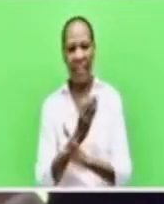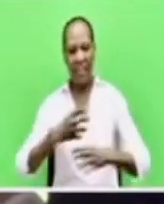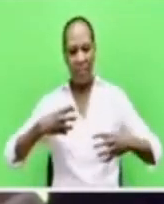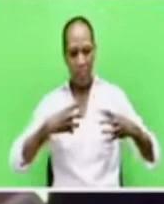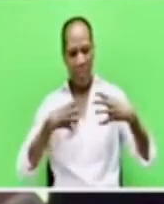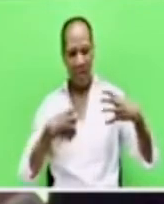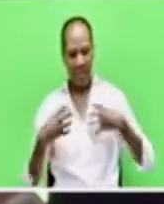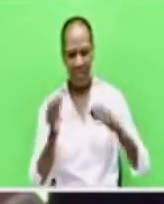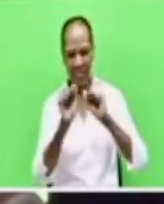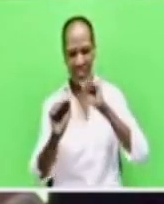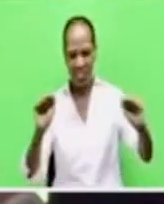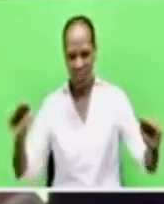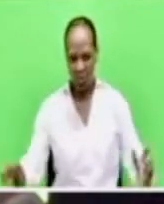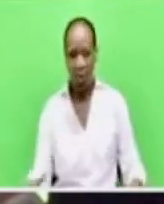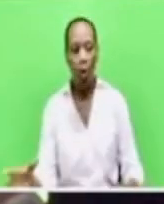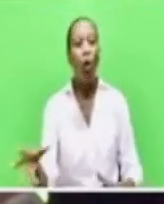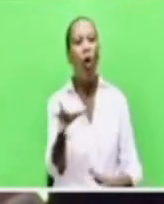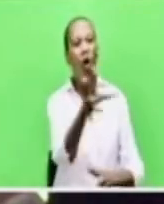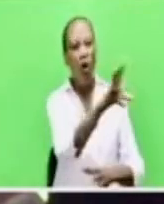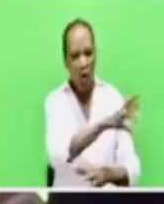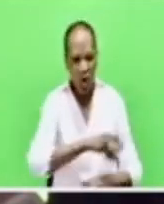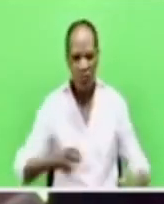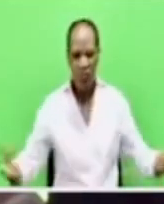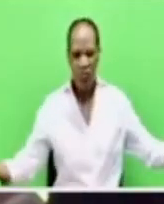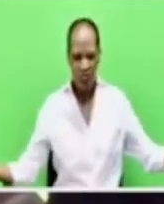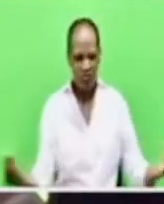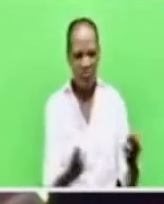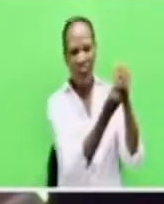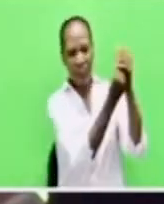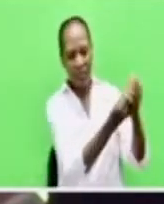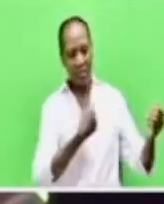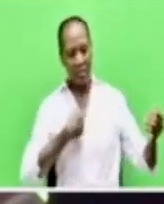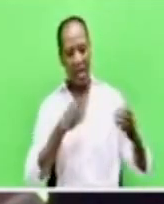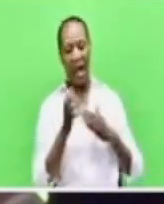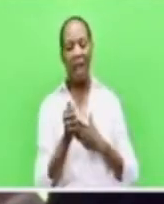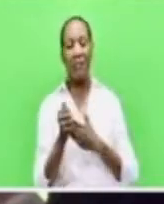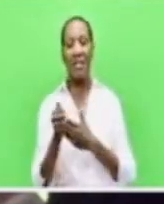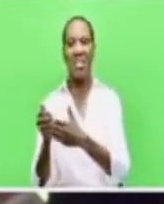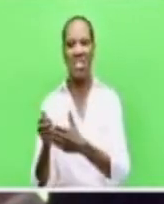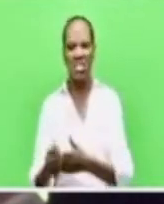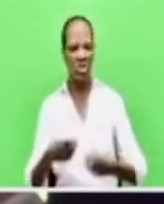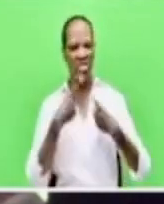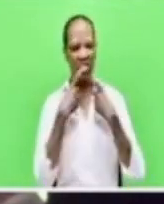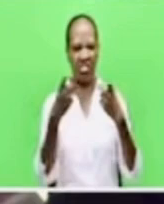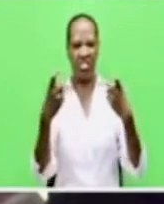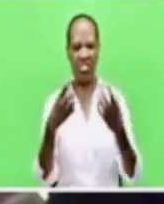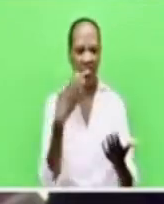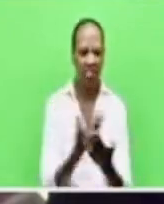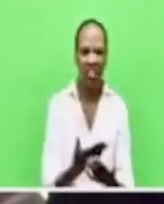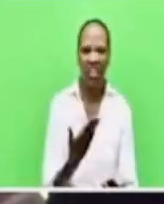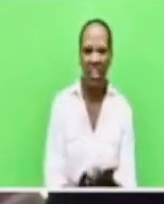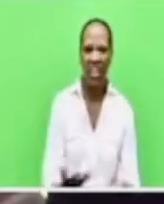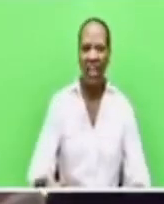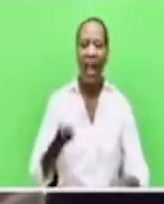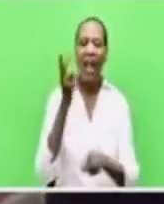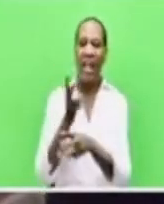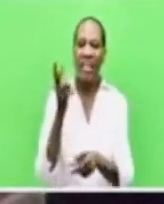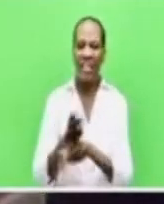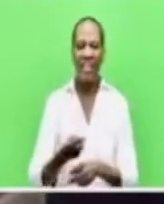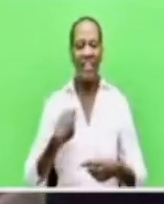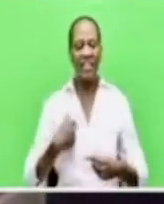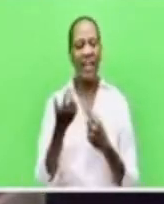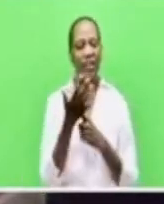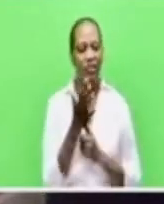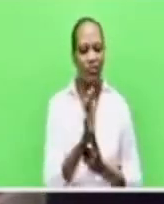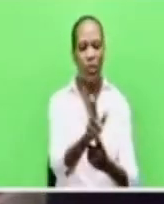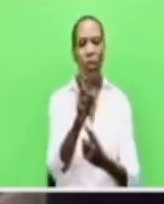nothing. All of you combined, you can scream anyhow you want. Once more, I